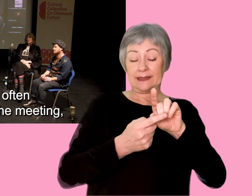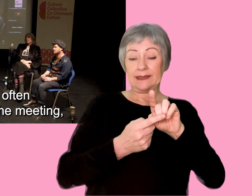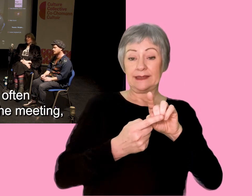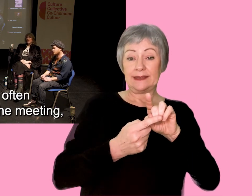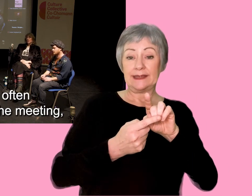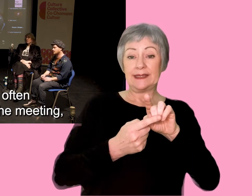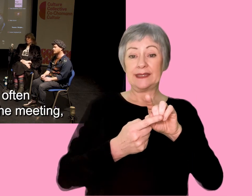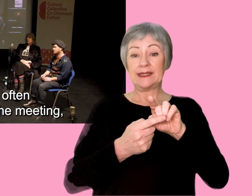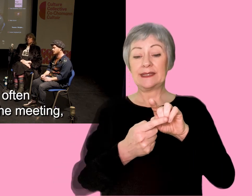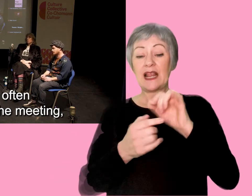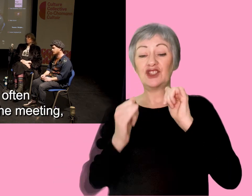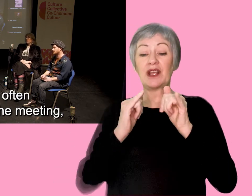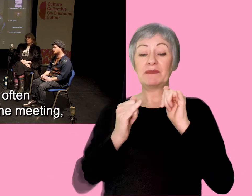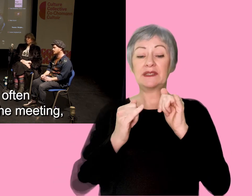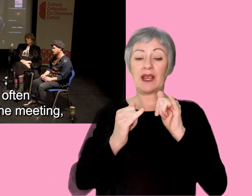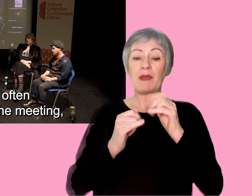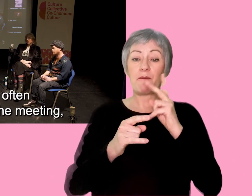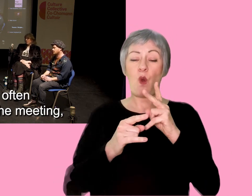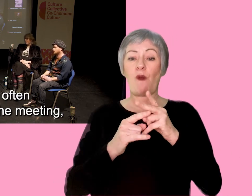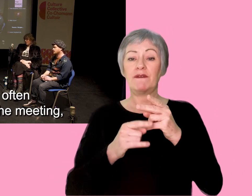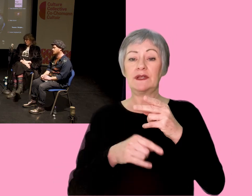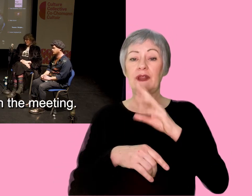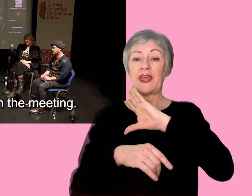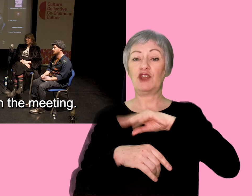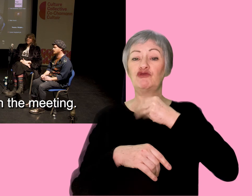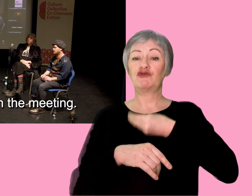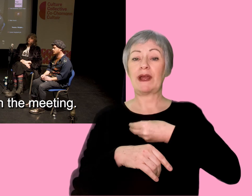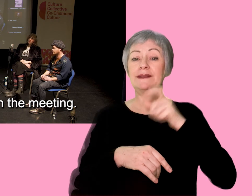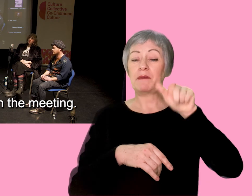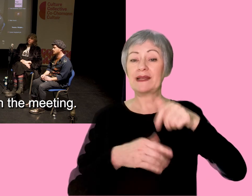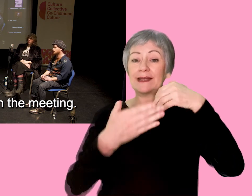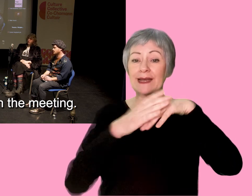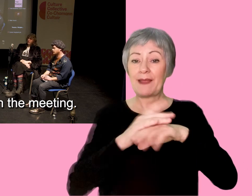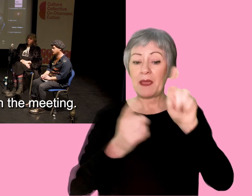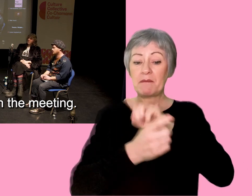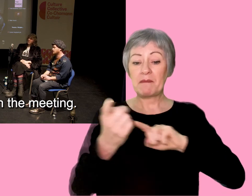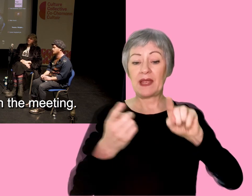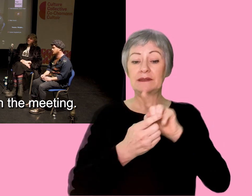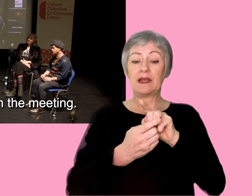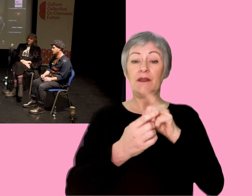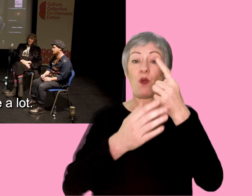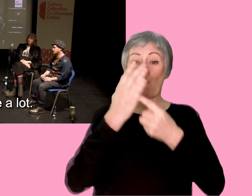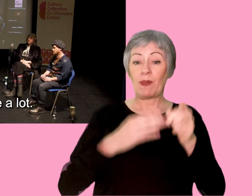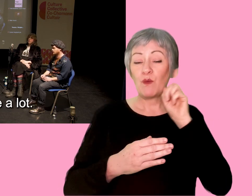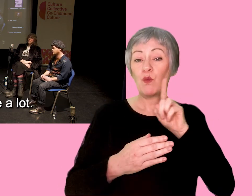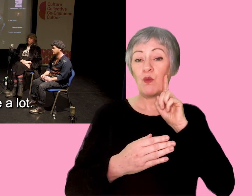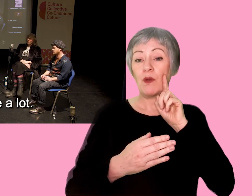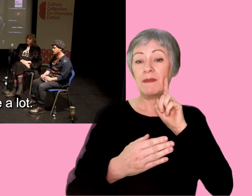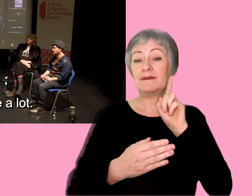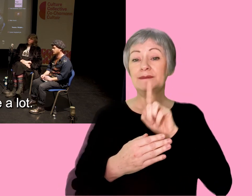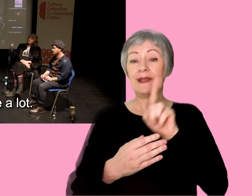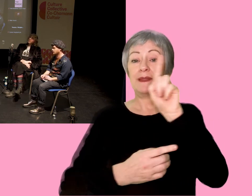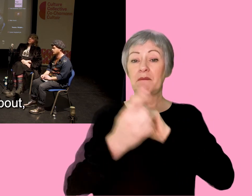and sometimes I'm often the only trans person in a meeting, I'm often the only woman in a meeting. That happens to me a